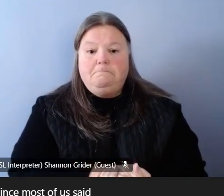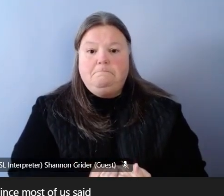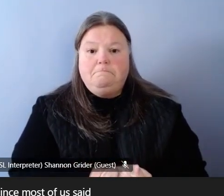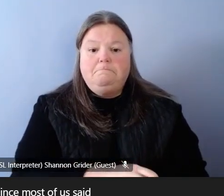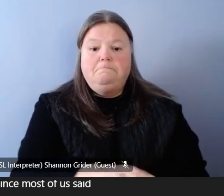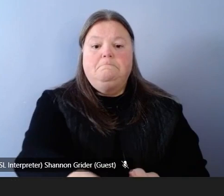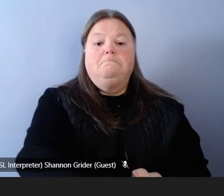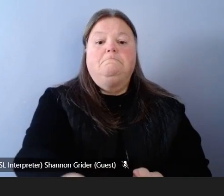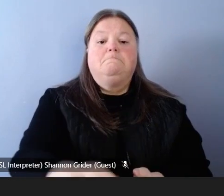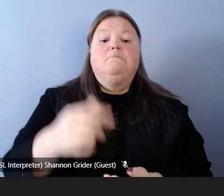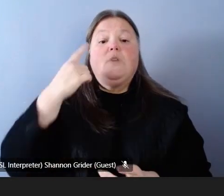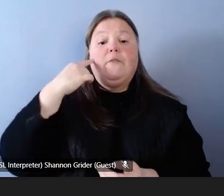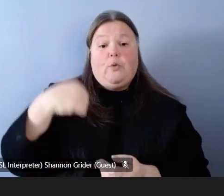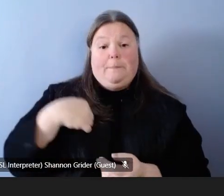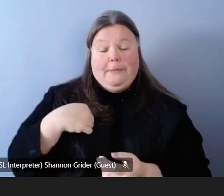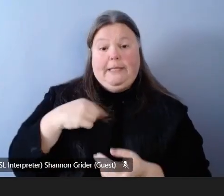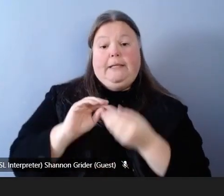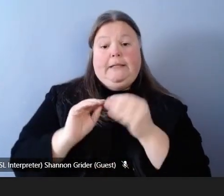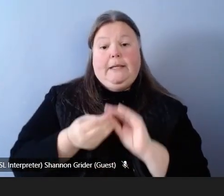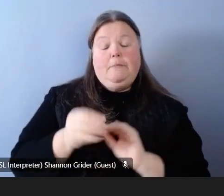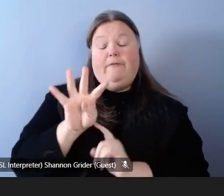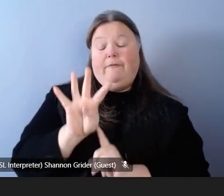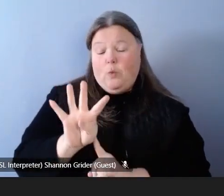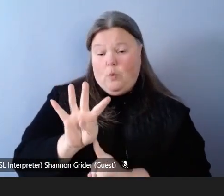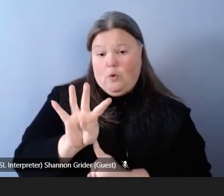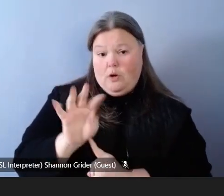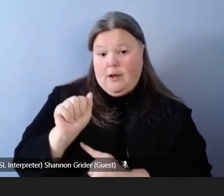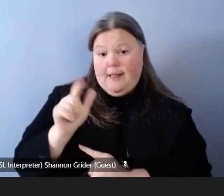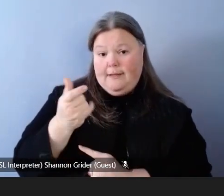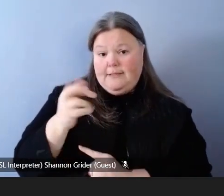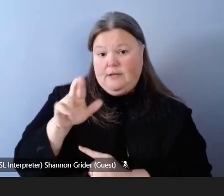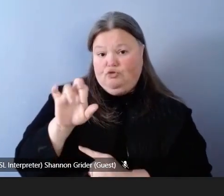So for me, number 4,